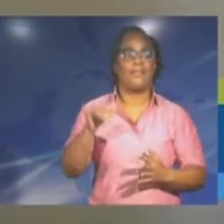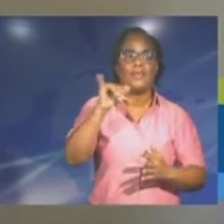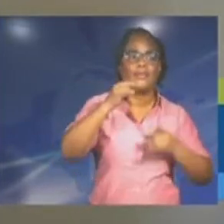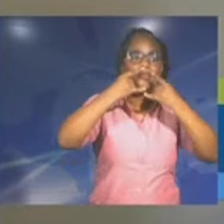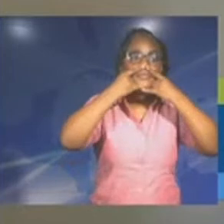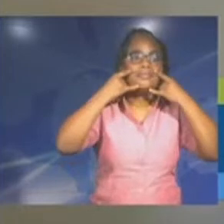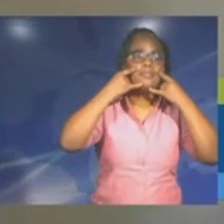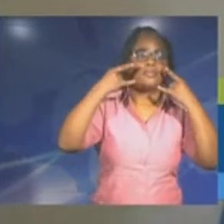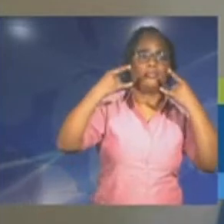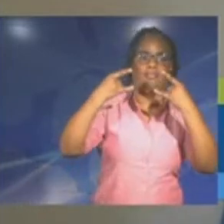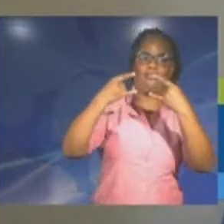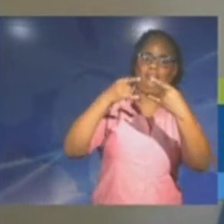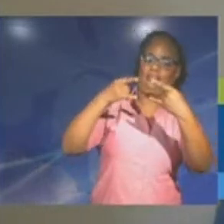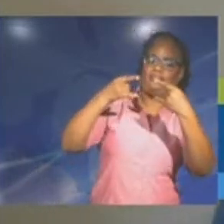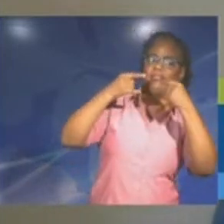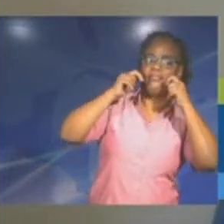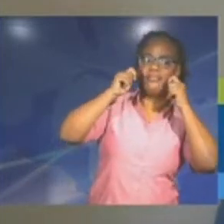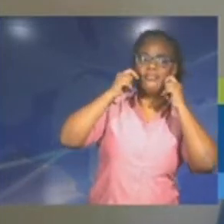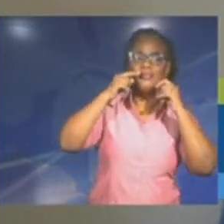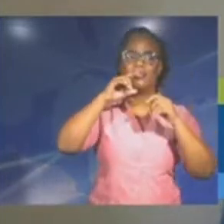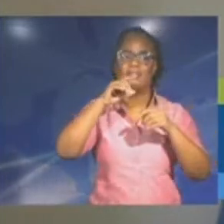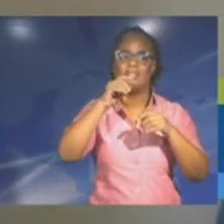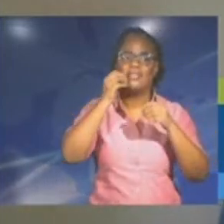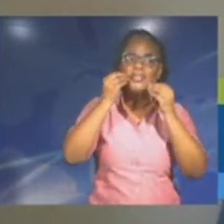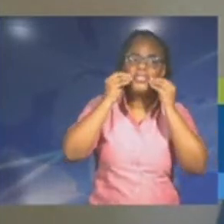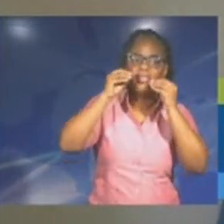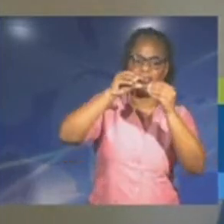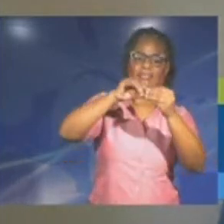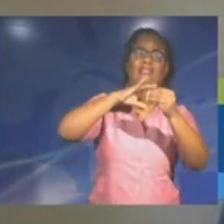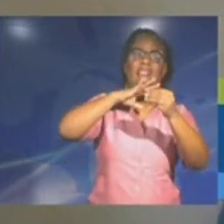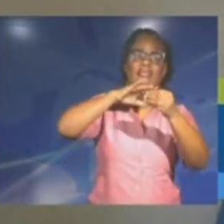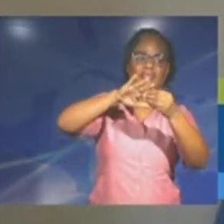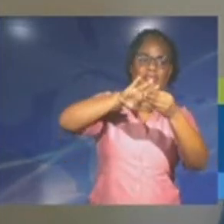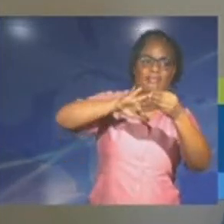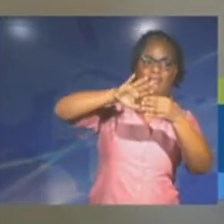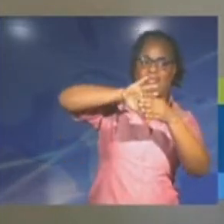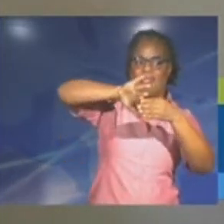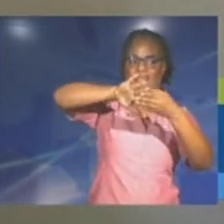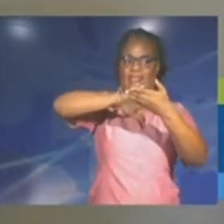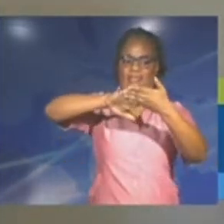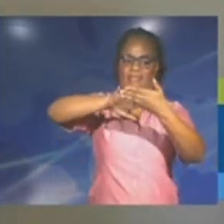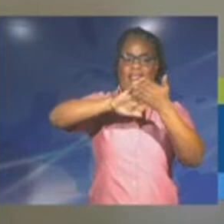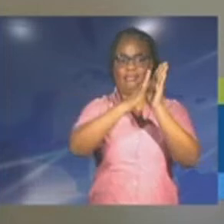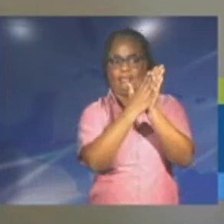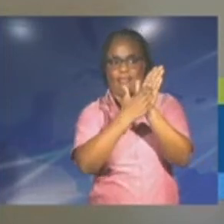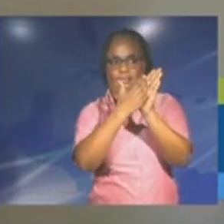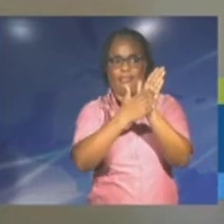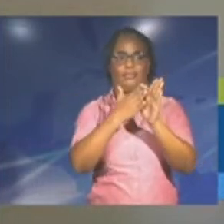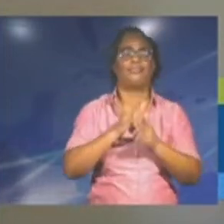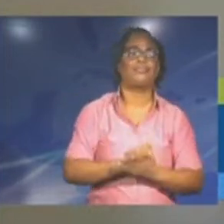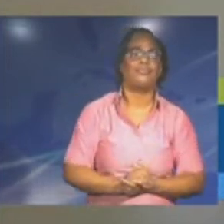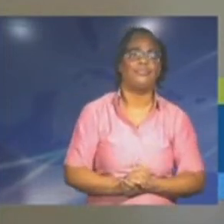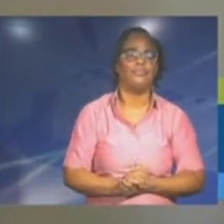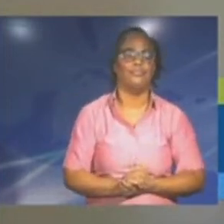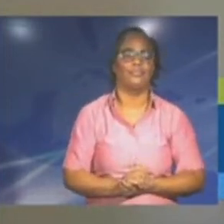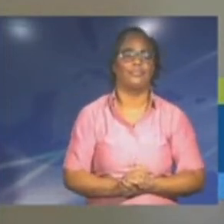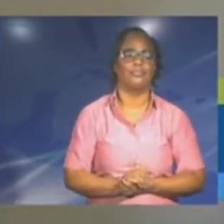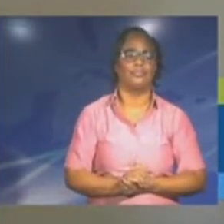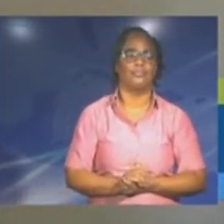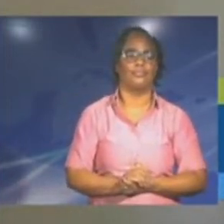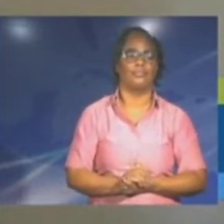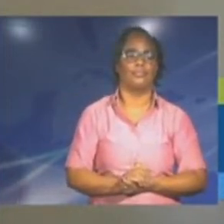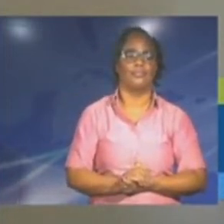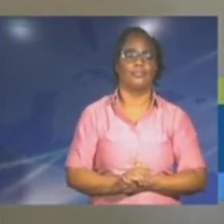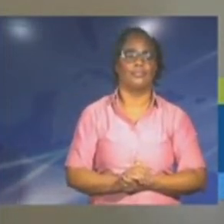under what conditions is the mask, and this question is to CMO, under what conditions is the mask likely